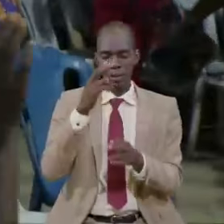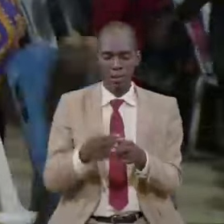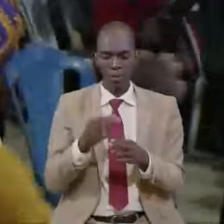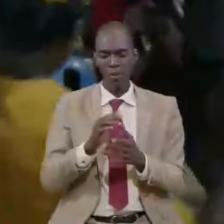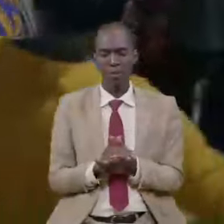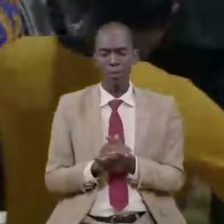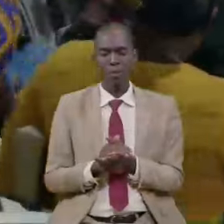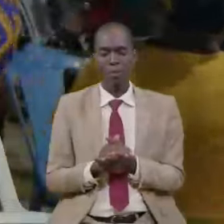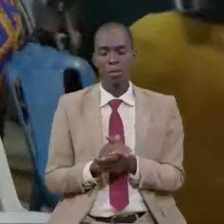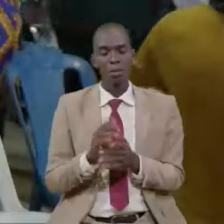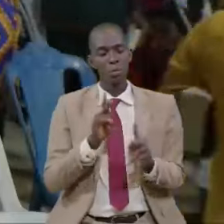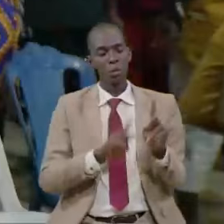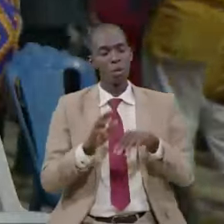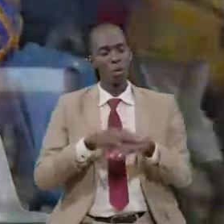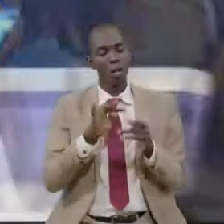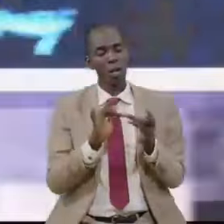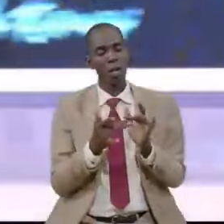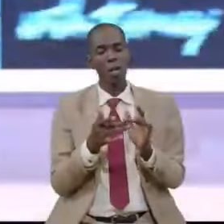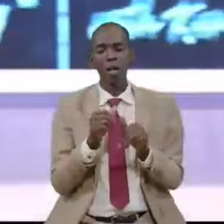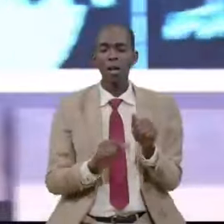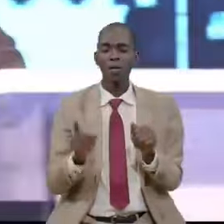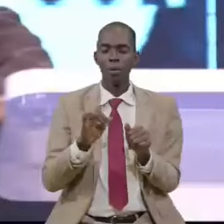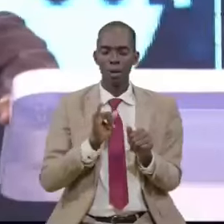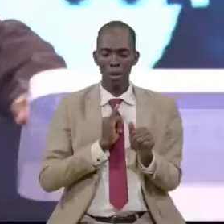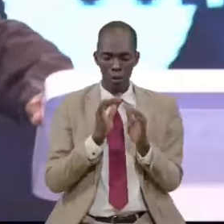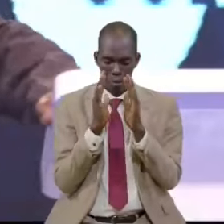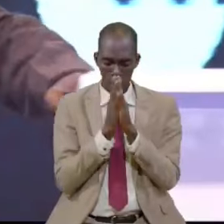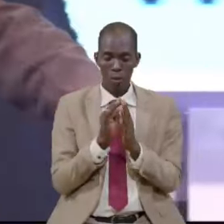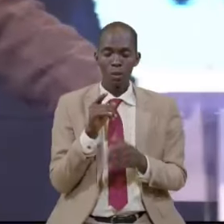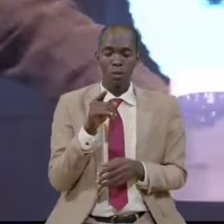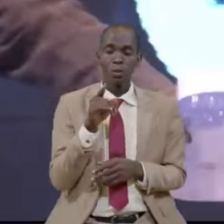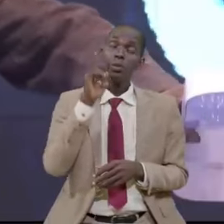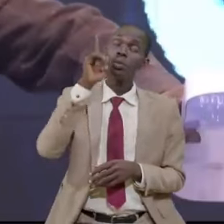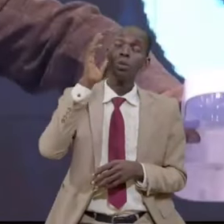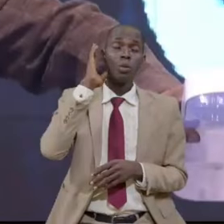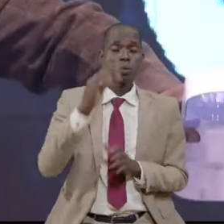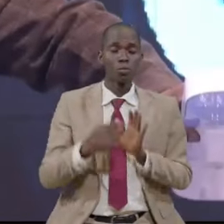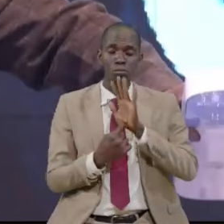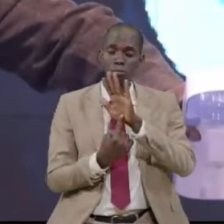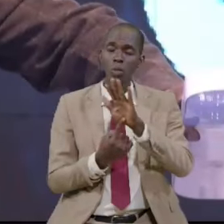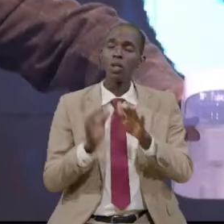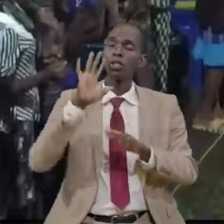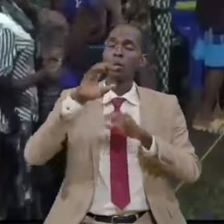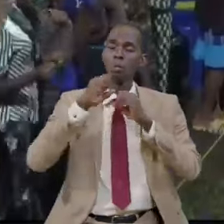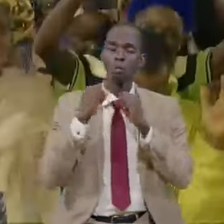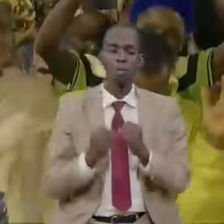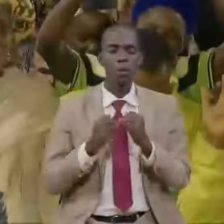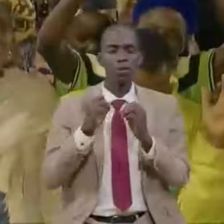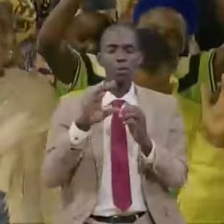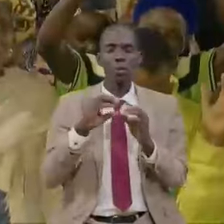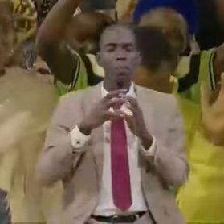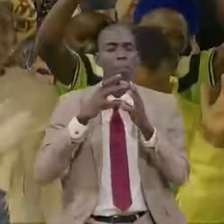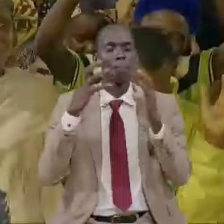Online, everywhere, I pray you manifest your power so much here at the